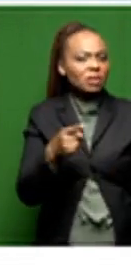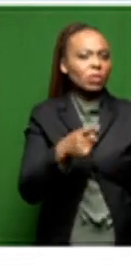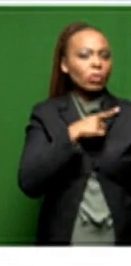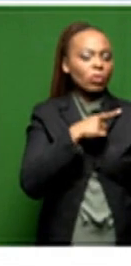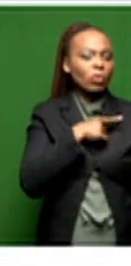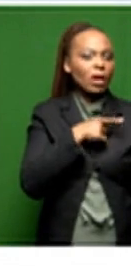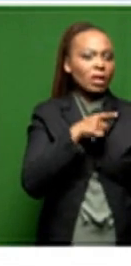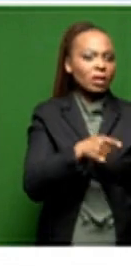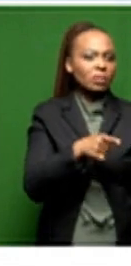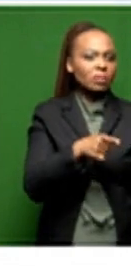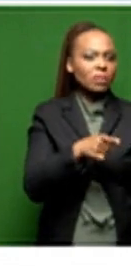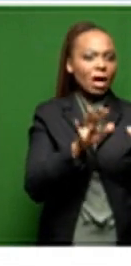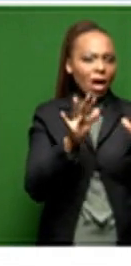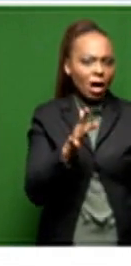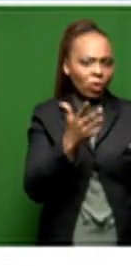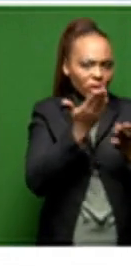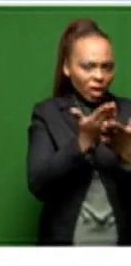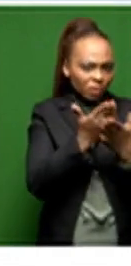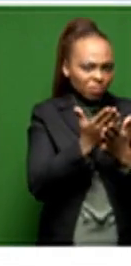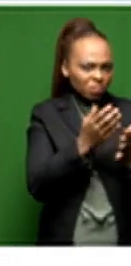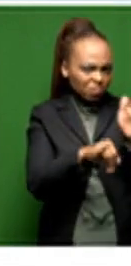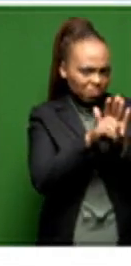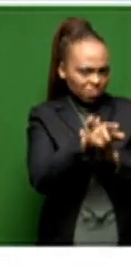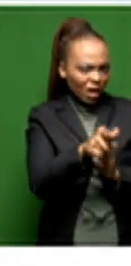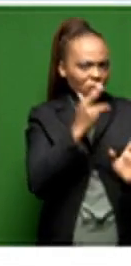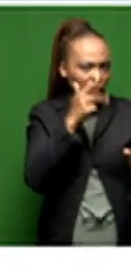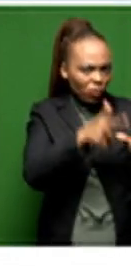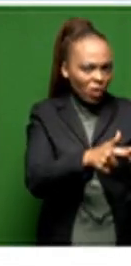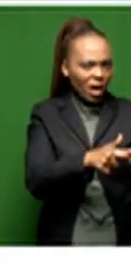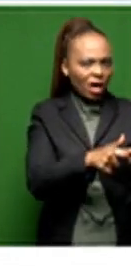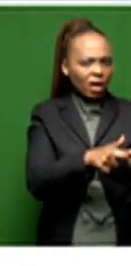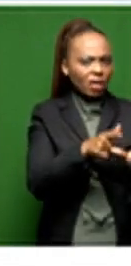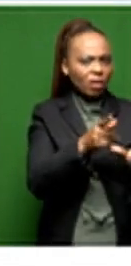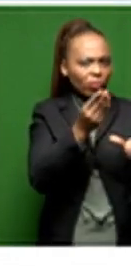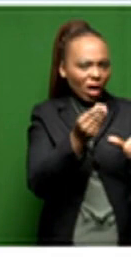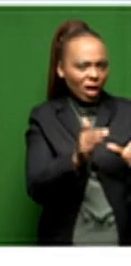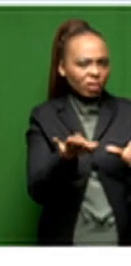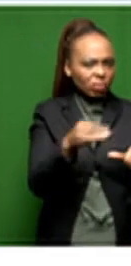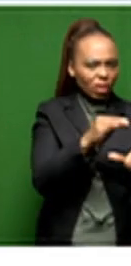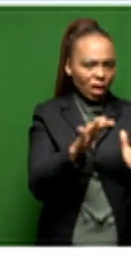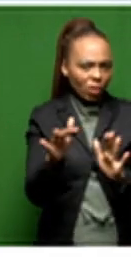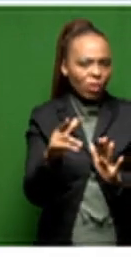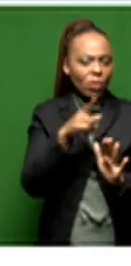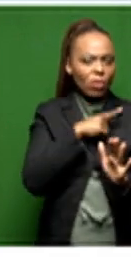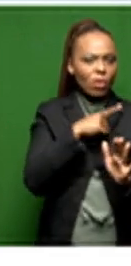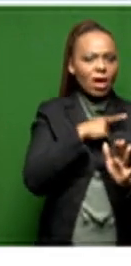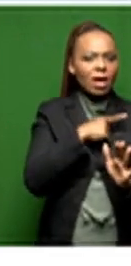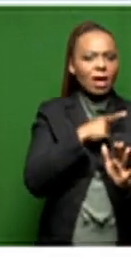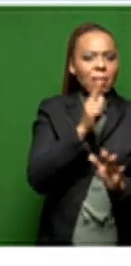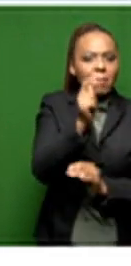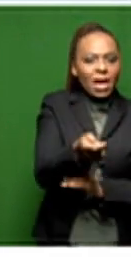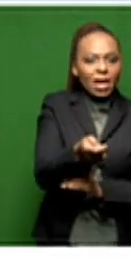and secure fueling. So in the meantime, when we were looking at our mobile payment mechanism